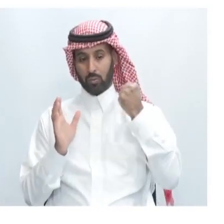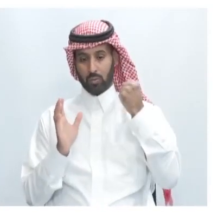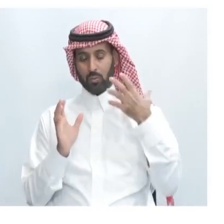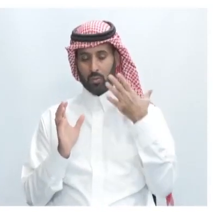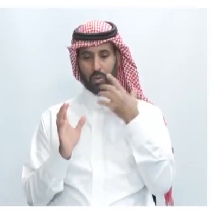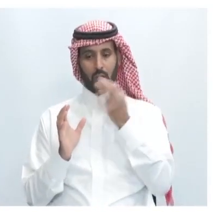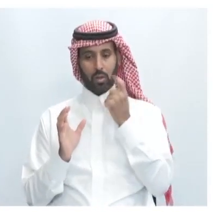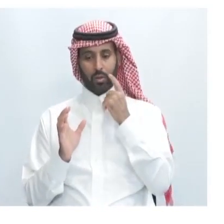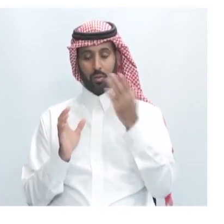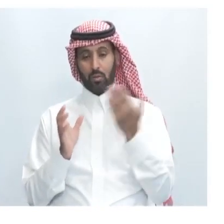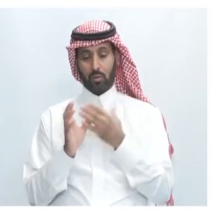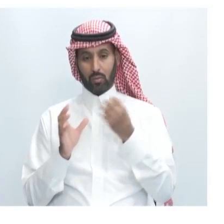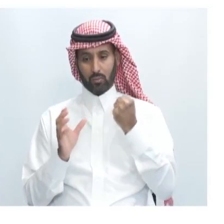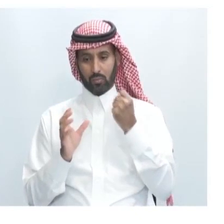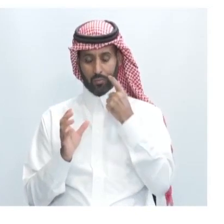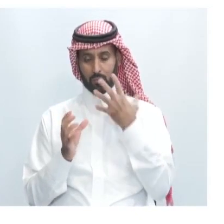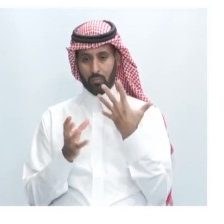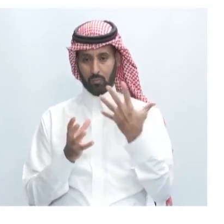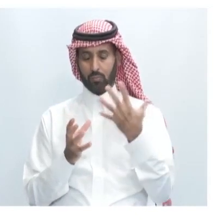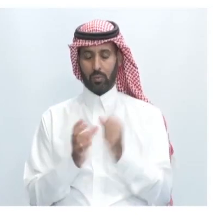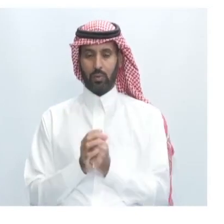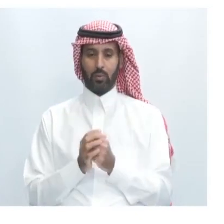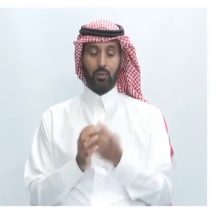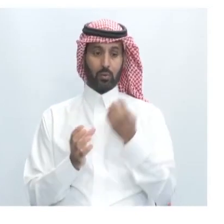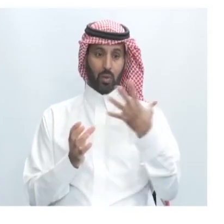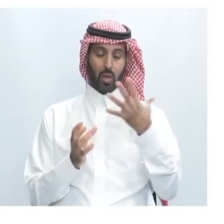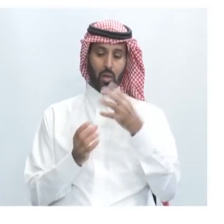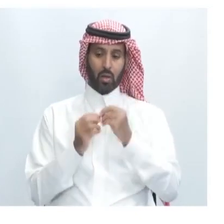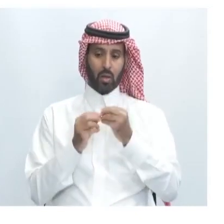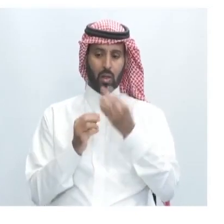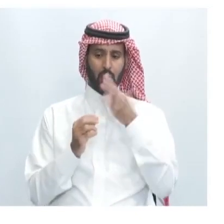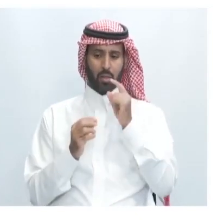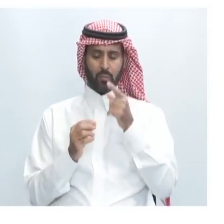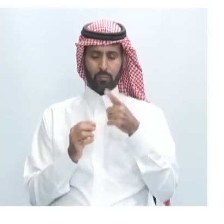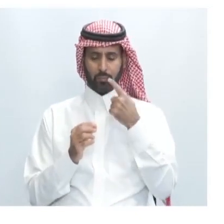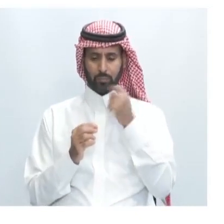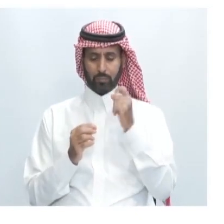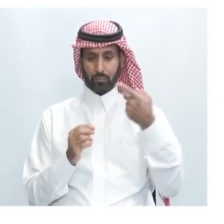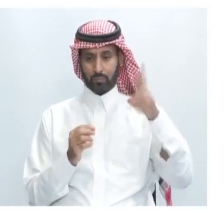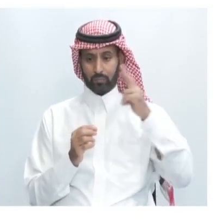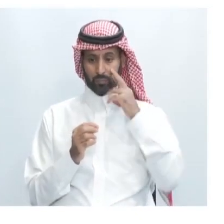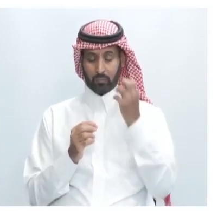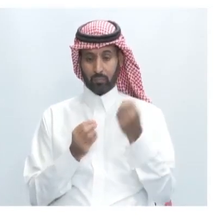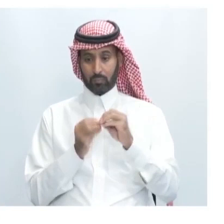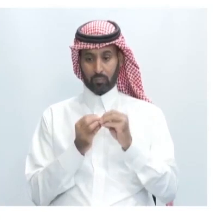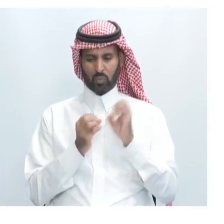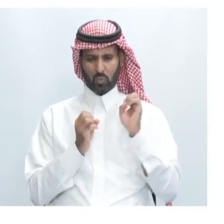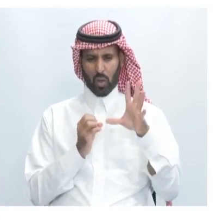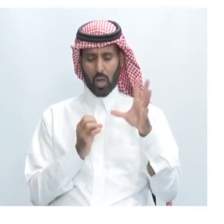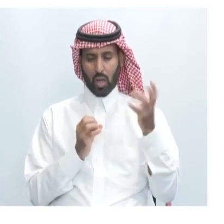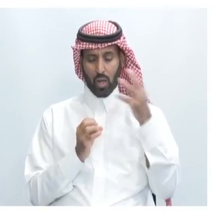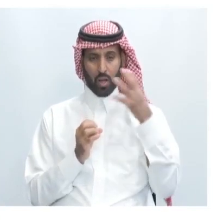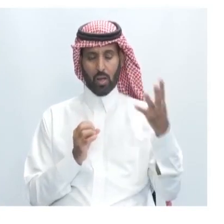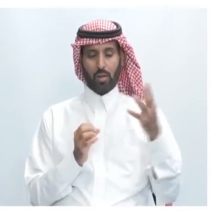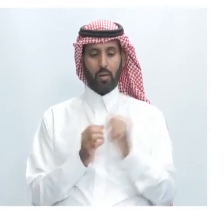Red is a bright, vibrant color. So red is a bright, vibrant color. And the second paragraph had three